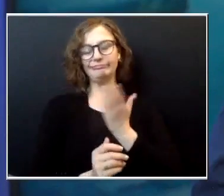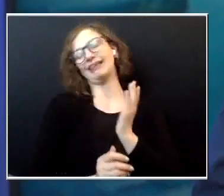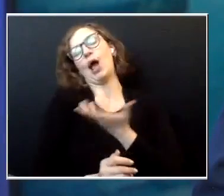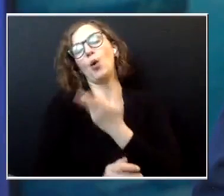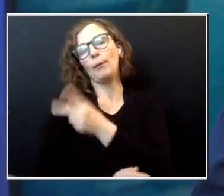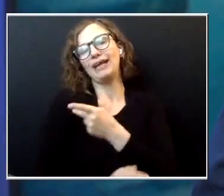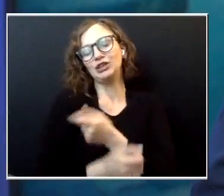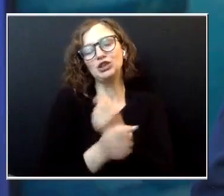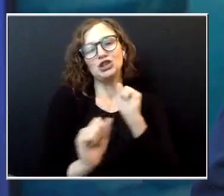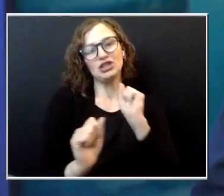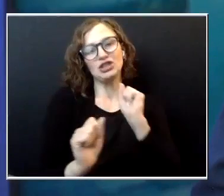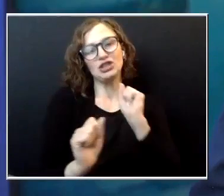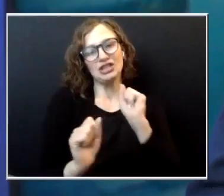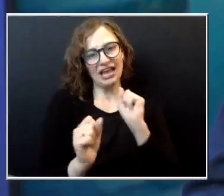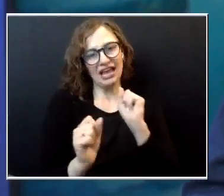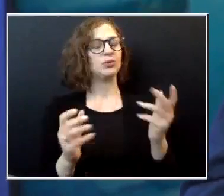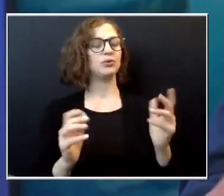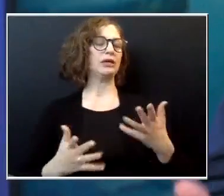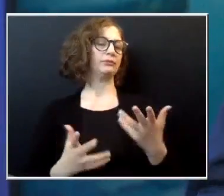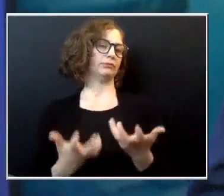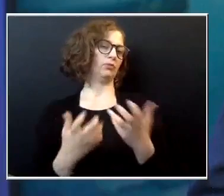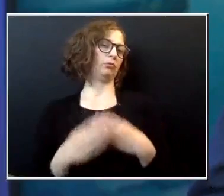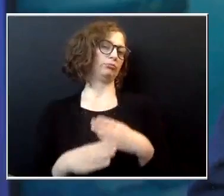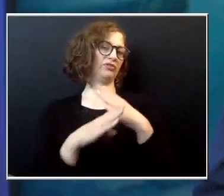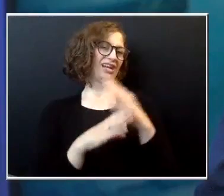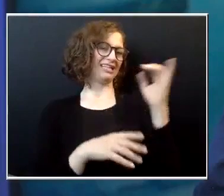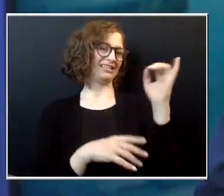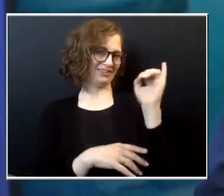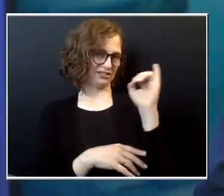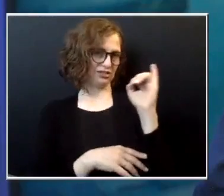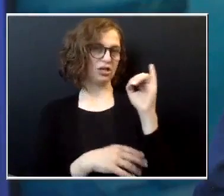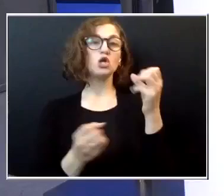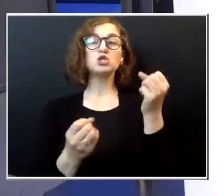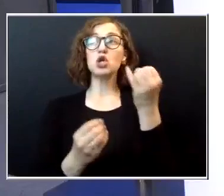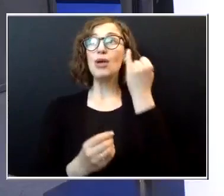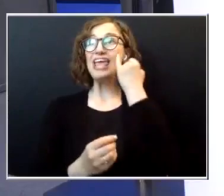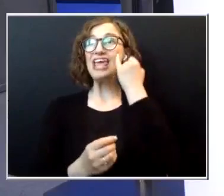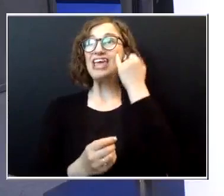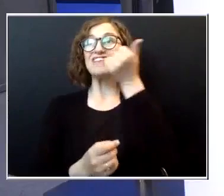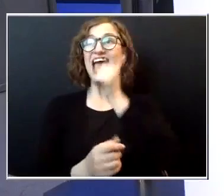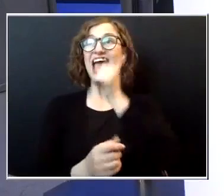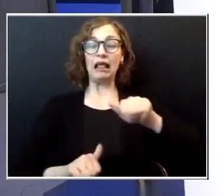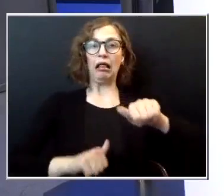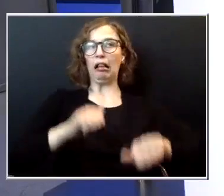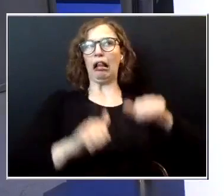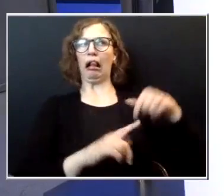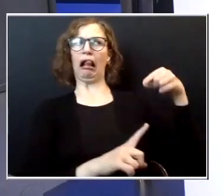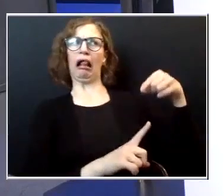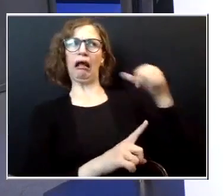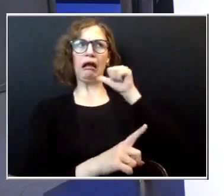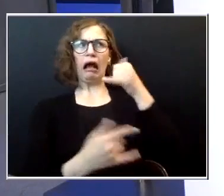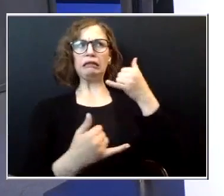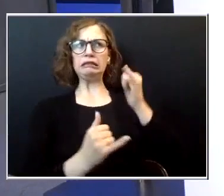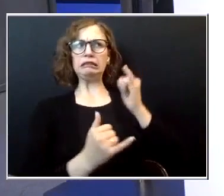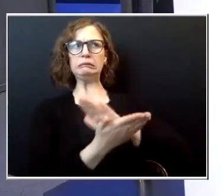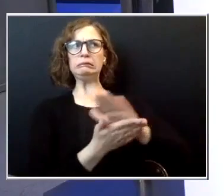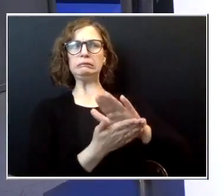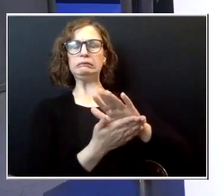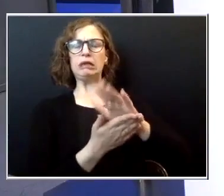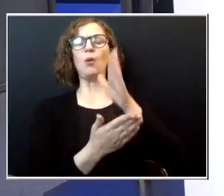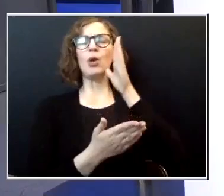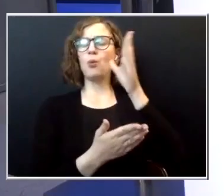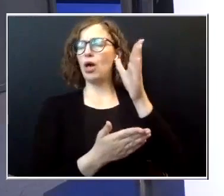ever a question, we're going to get rid of something and start all over again. So what is a sterile field? This Sure. is something you set up. Tell